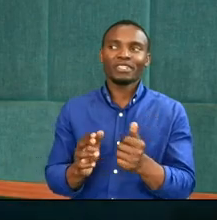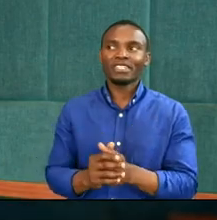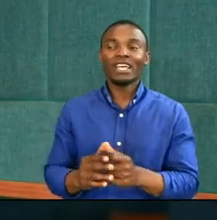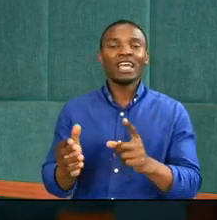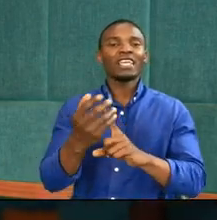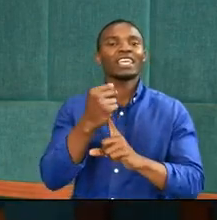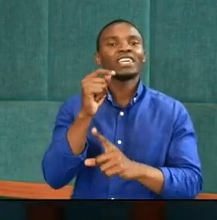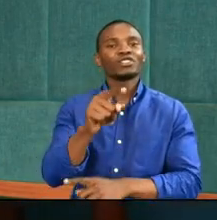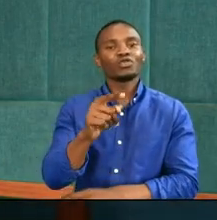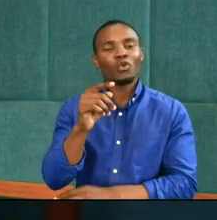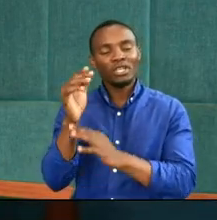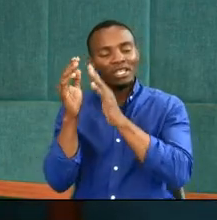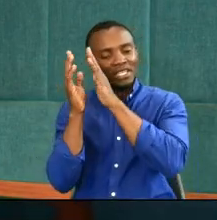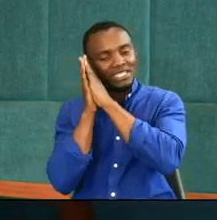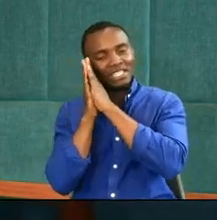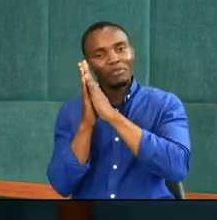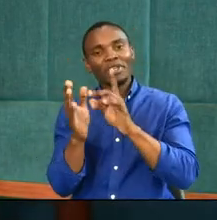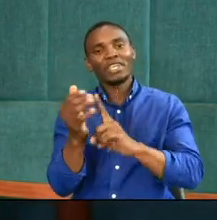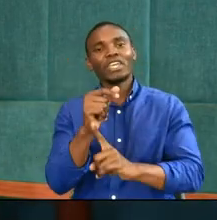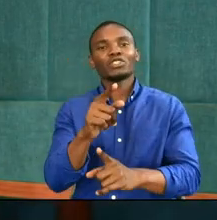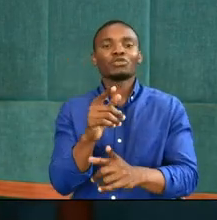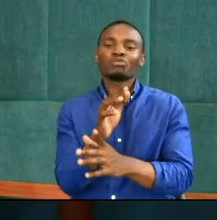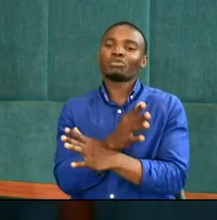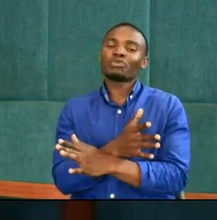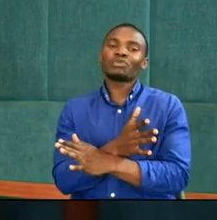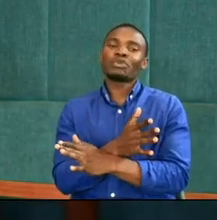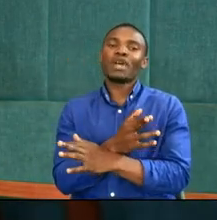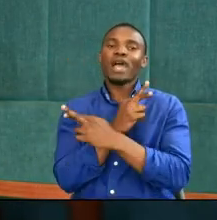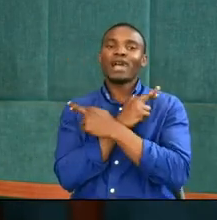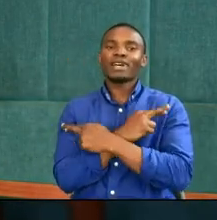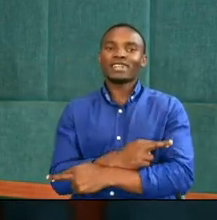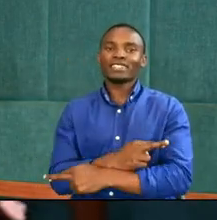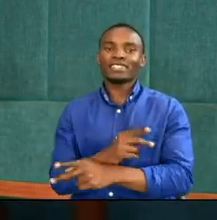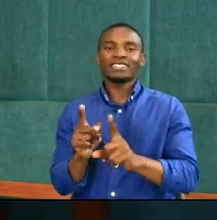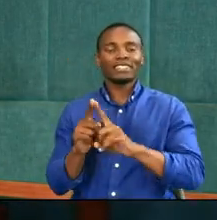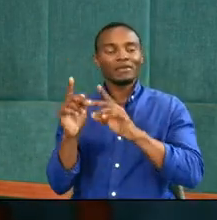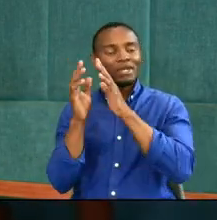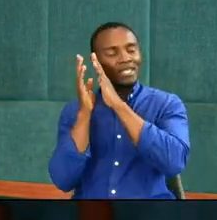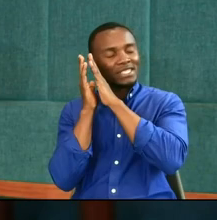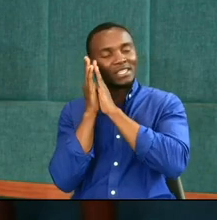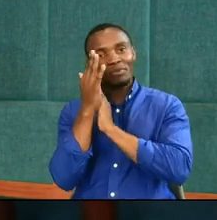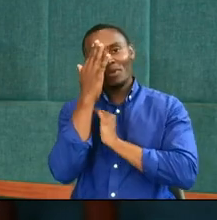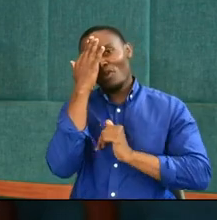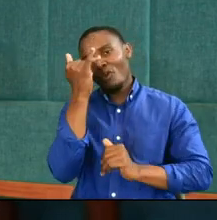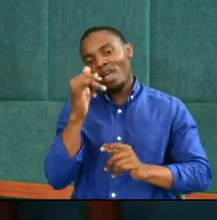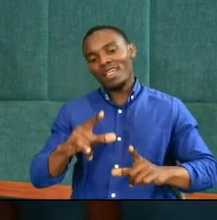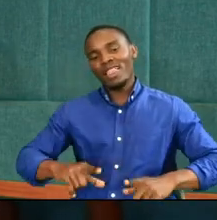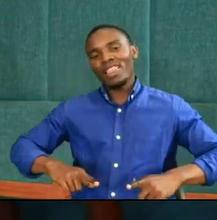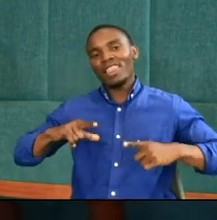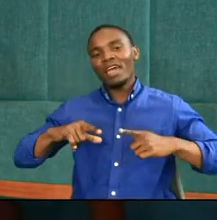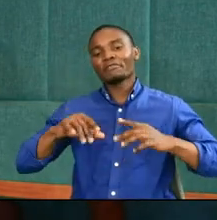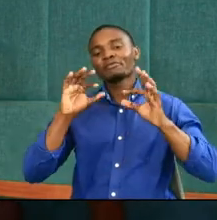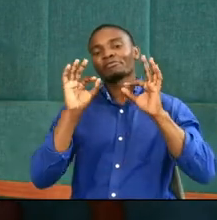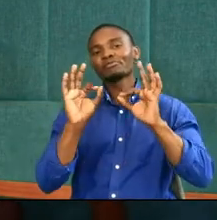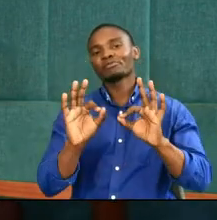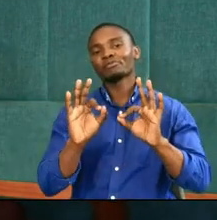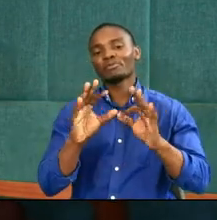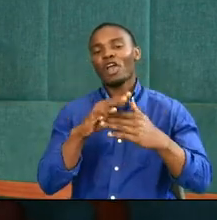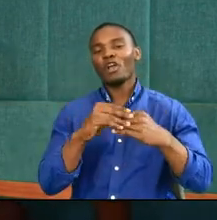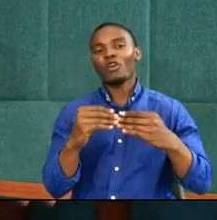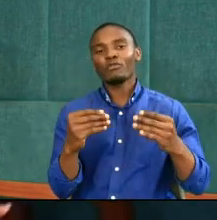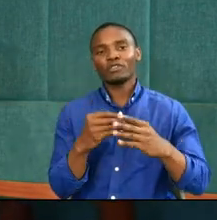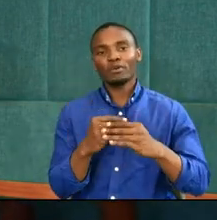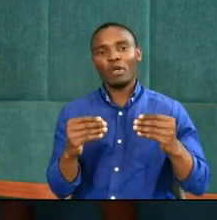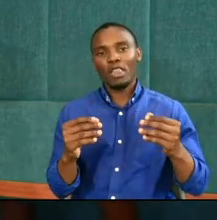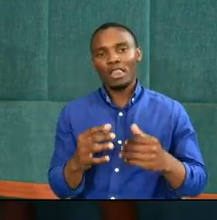you sleeping, find you at ease, find you resting, find you dozing off, because life is comfortable.